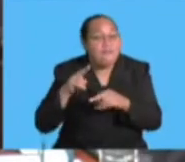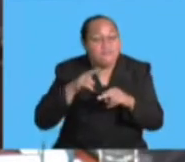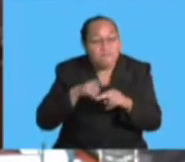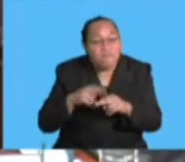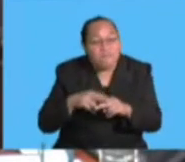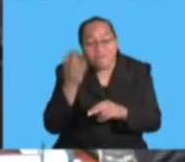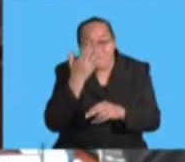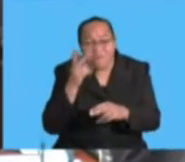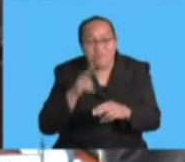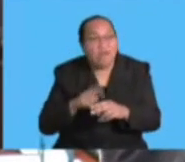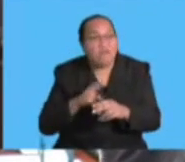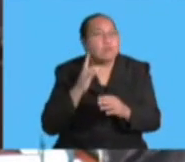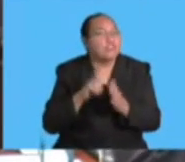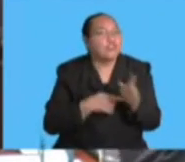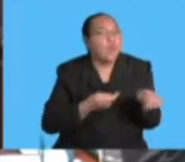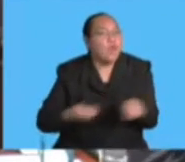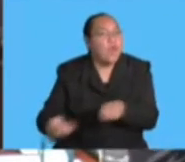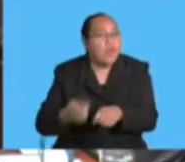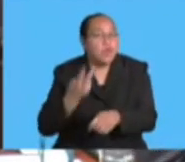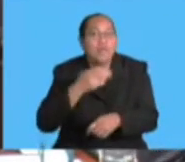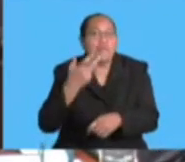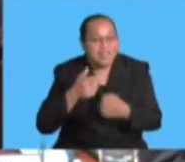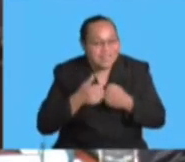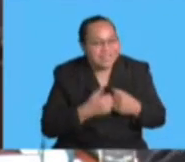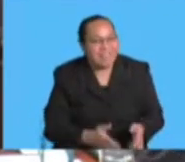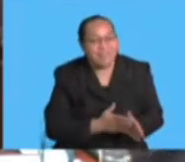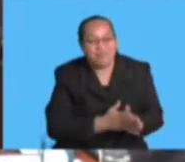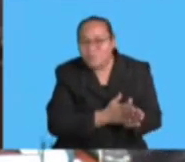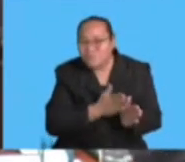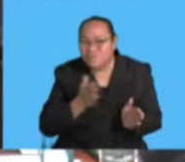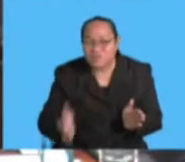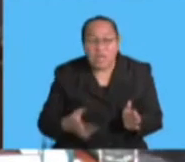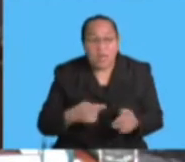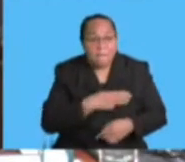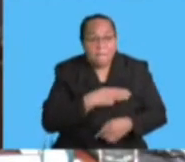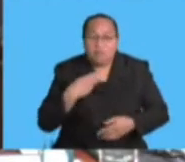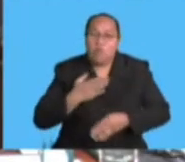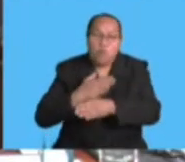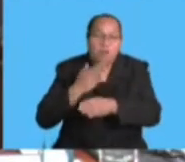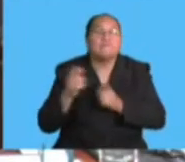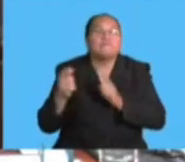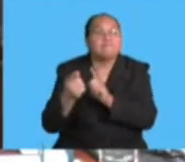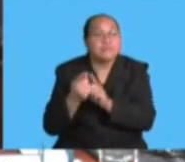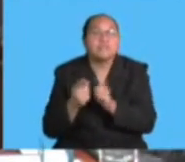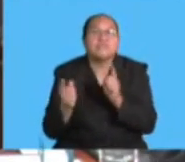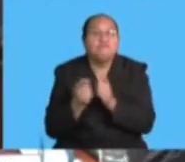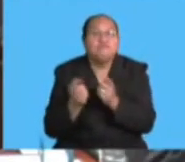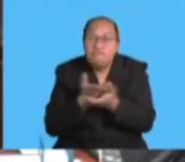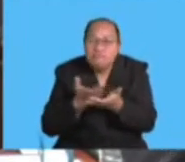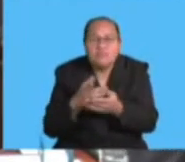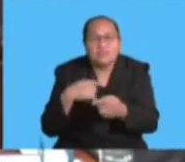to August 2019. Ministry staff, Mr. Speaker, sir, had meetings and continued discussion on